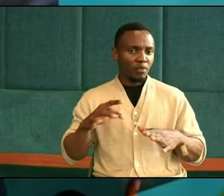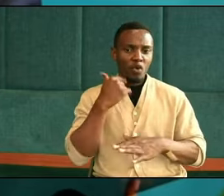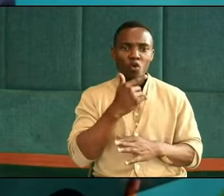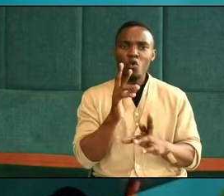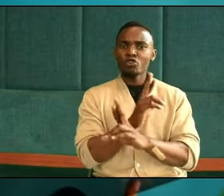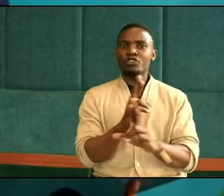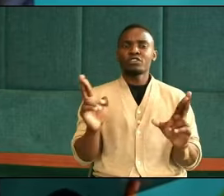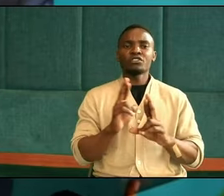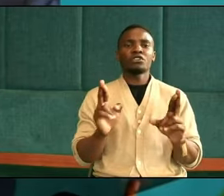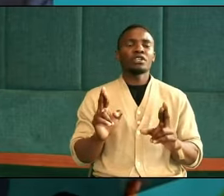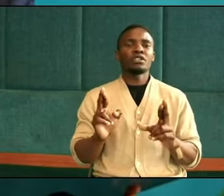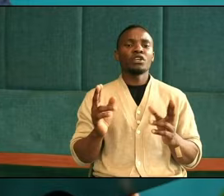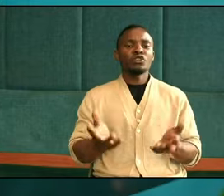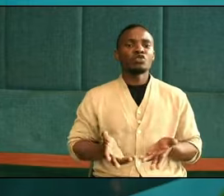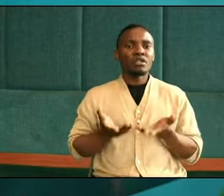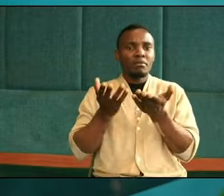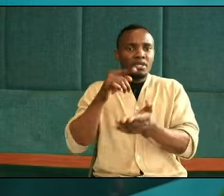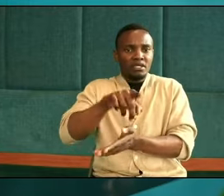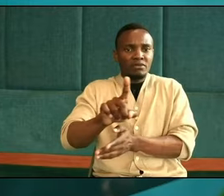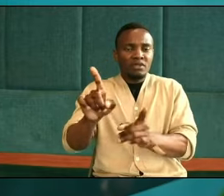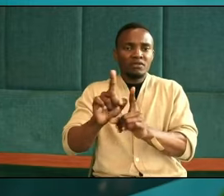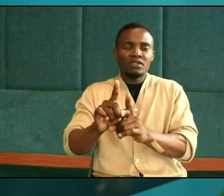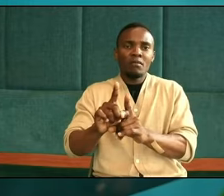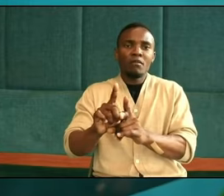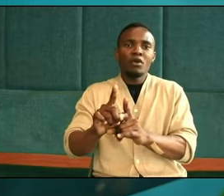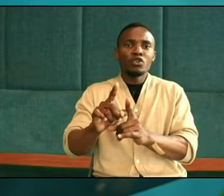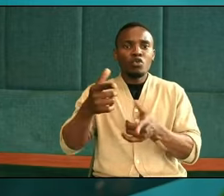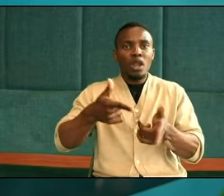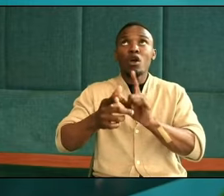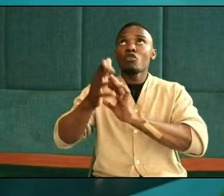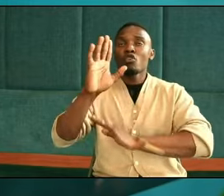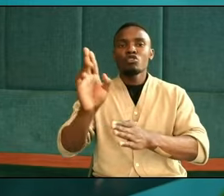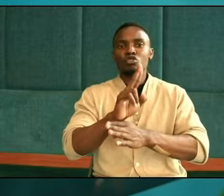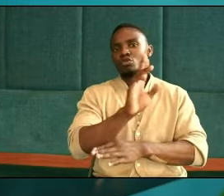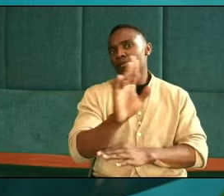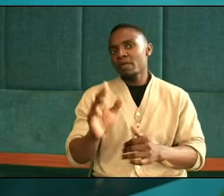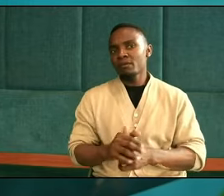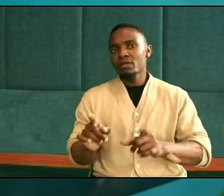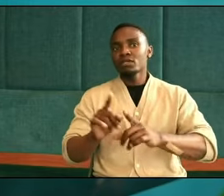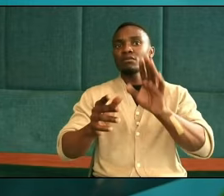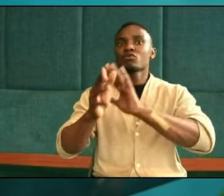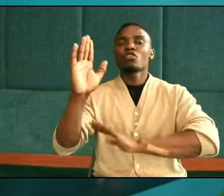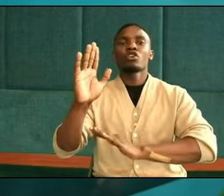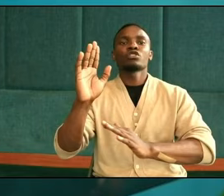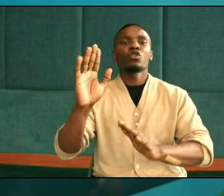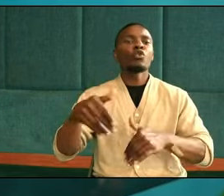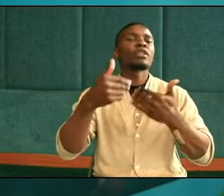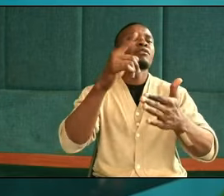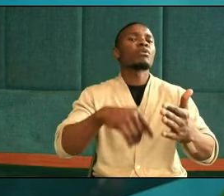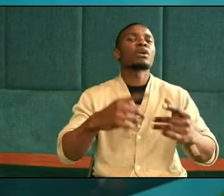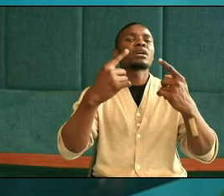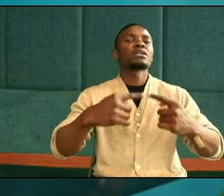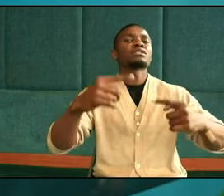themselves and surrender and to be used of God. God will meet your efforts with success,